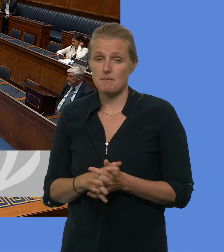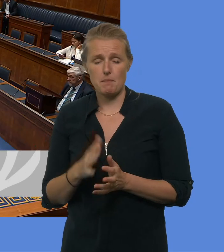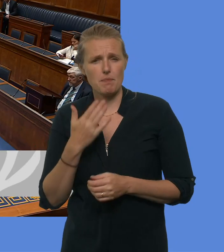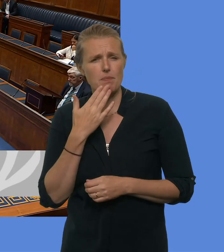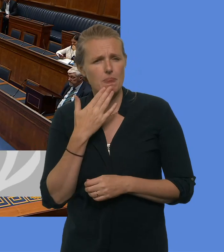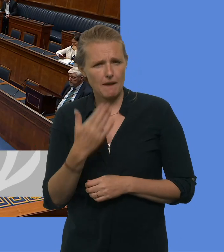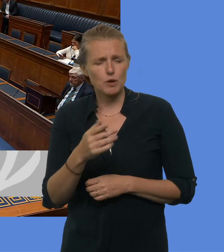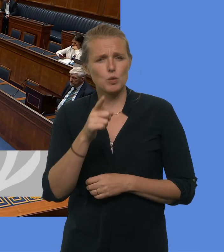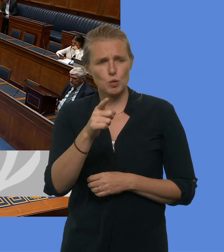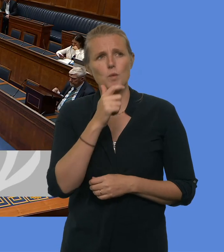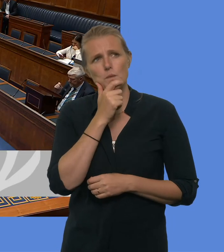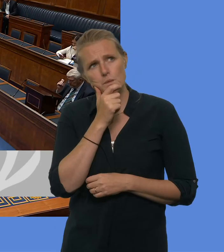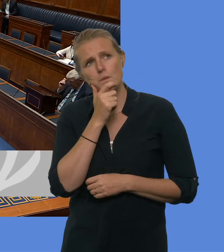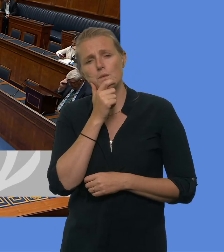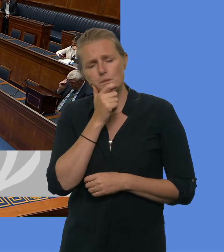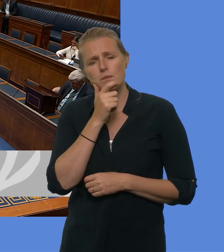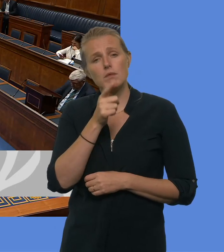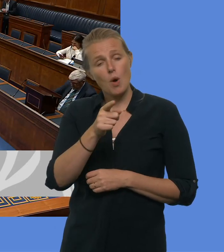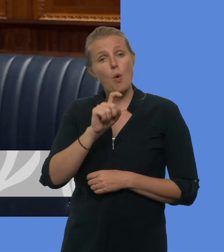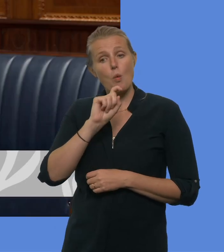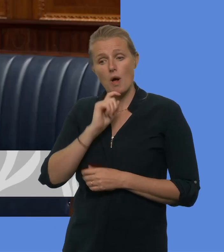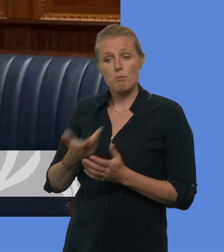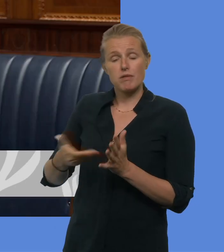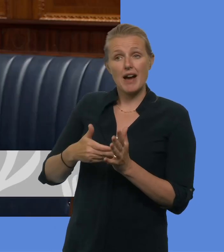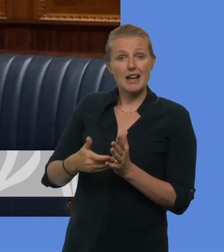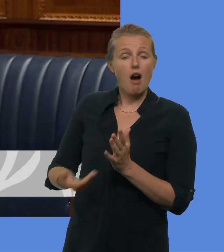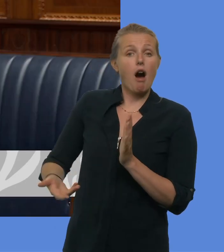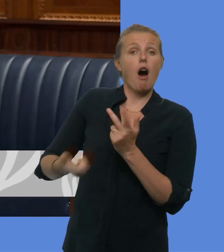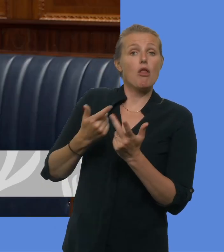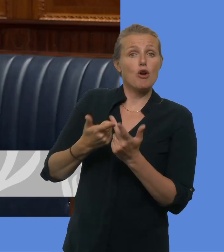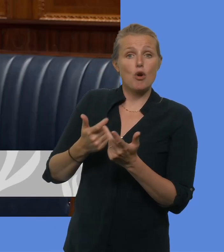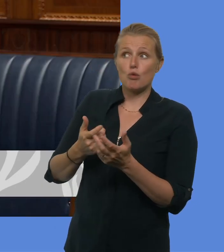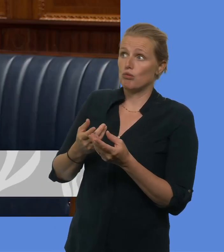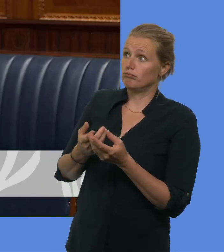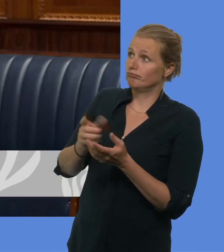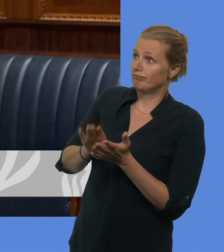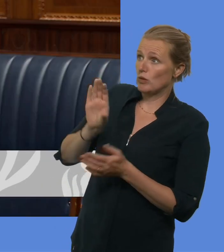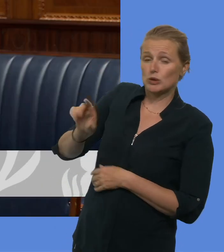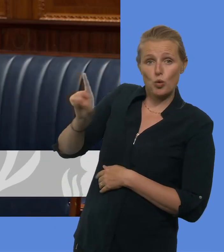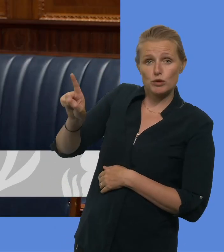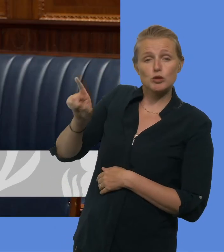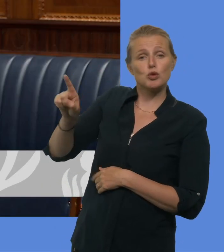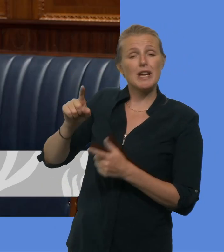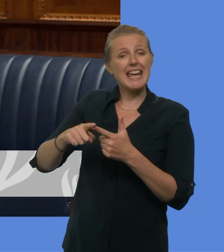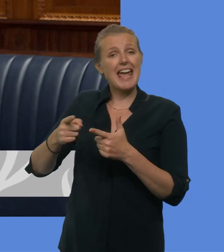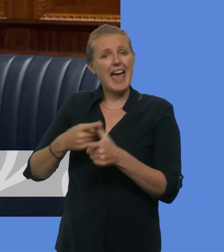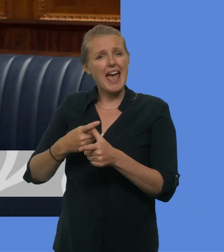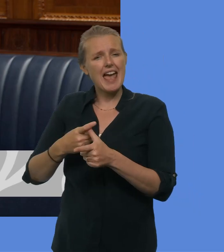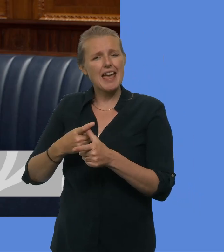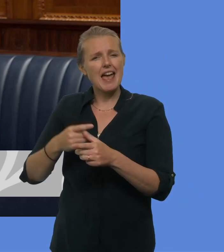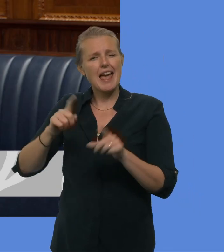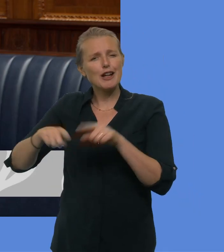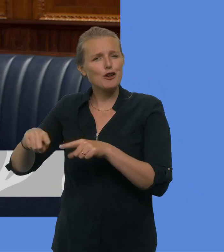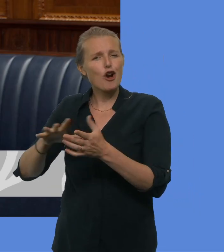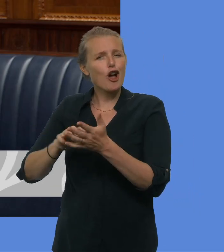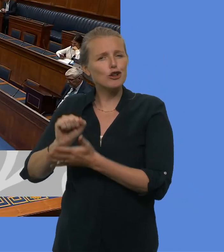that regard then, are you minded to provide any additional resources to the Education Authority's intercultural service to better support the